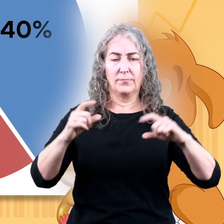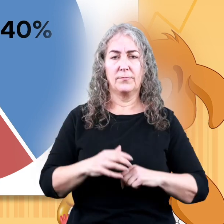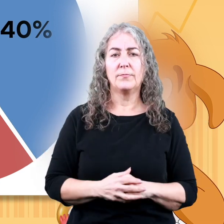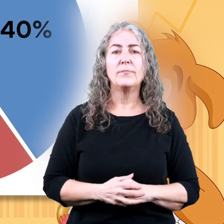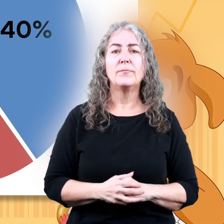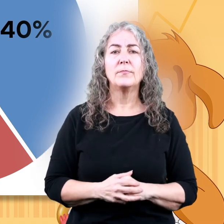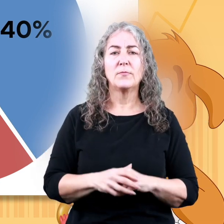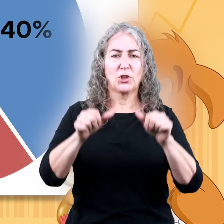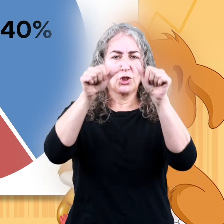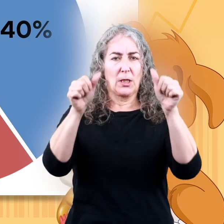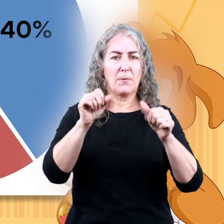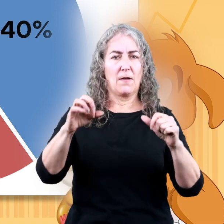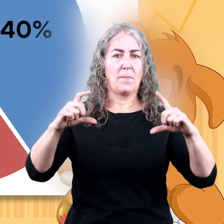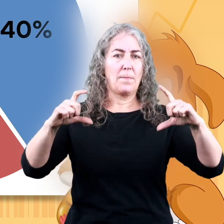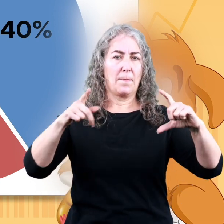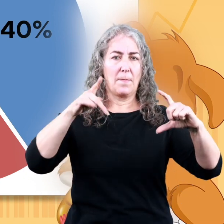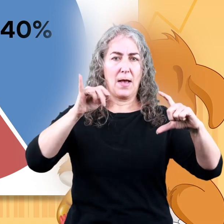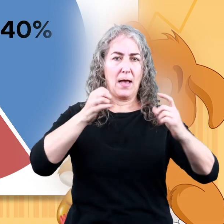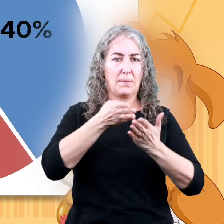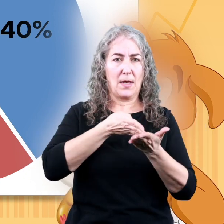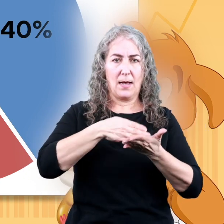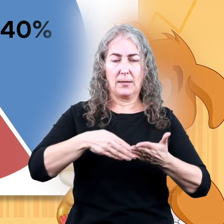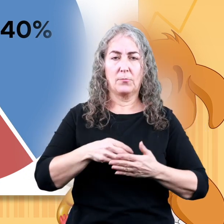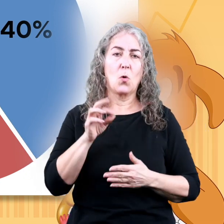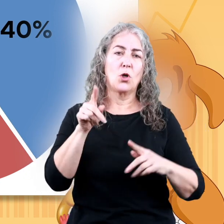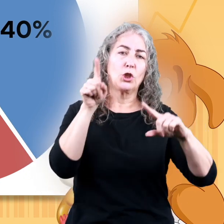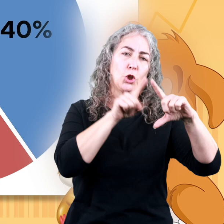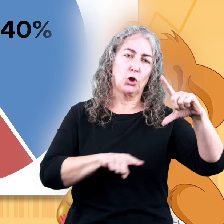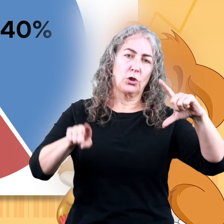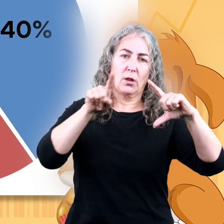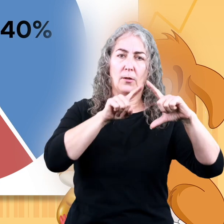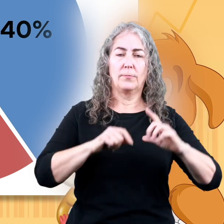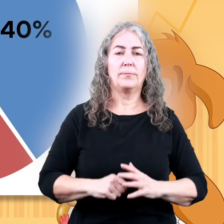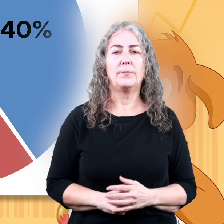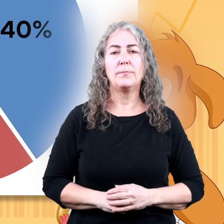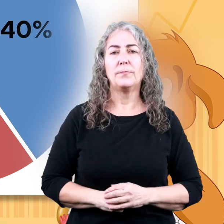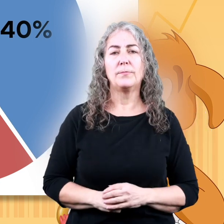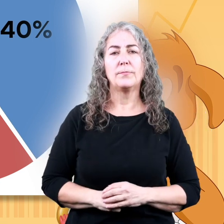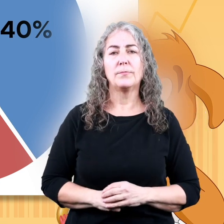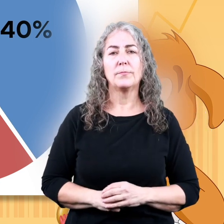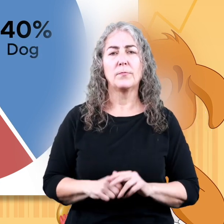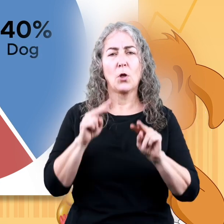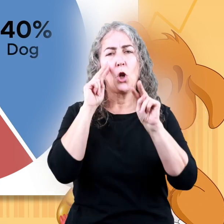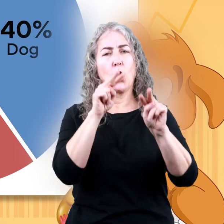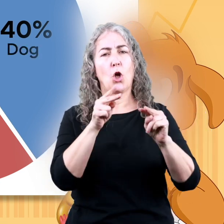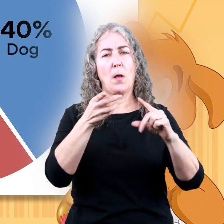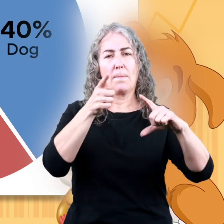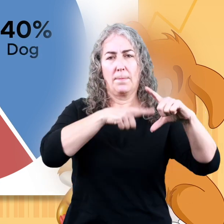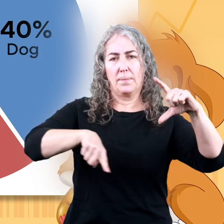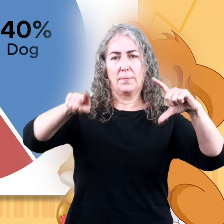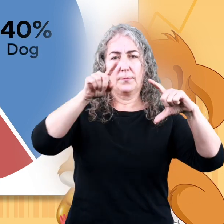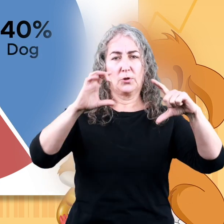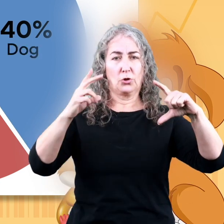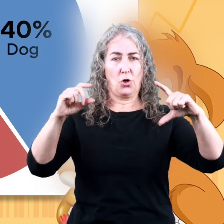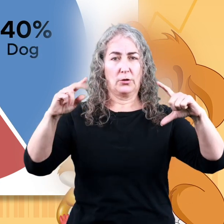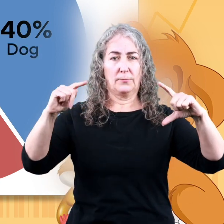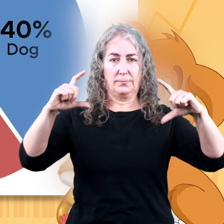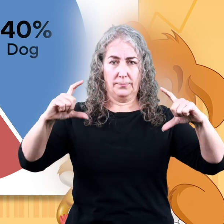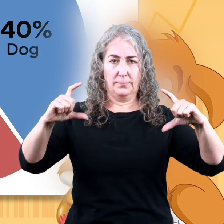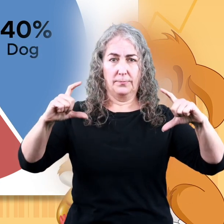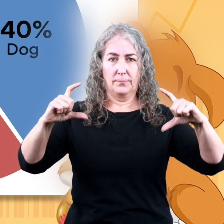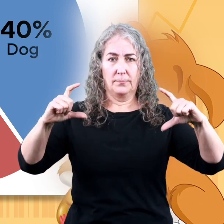This is a graph in the shape of a pie or a circle. Take a look at this pie chart.